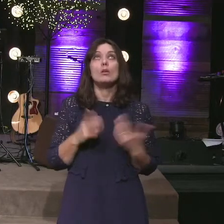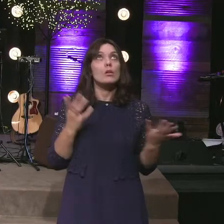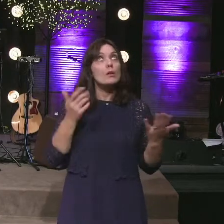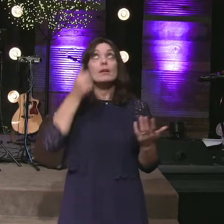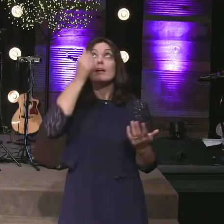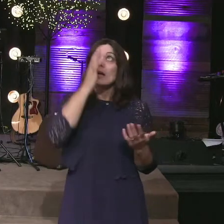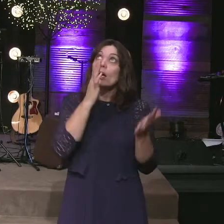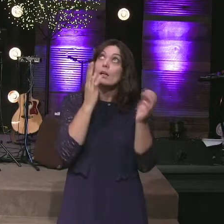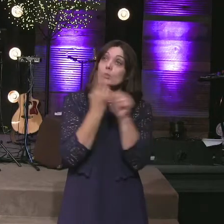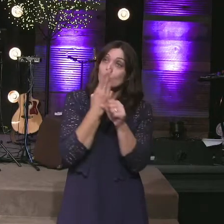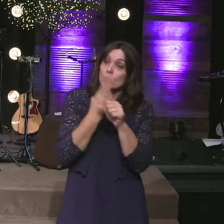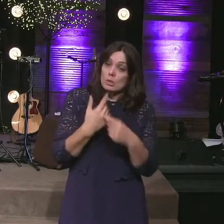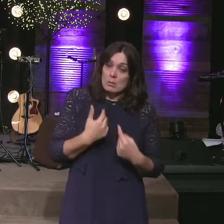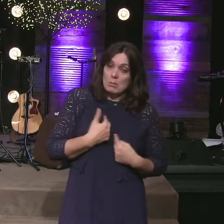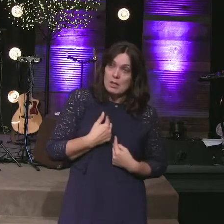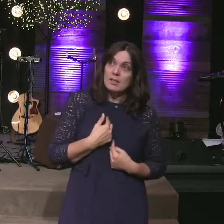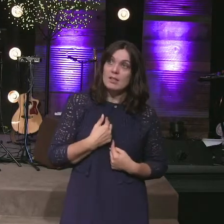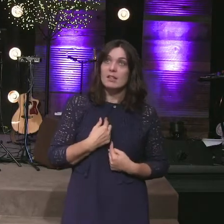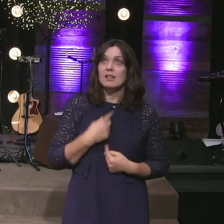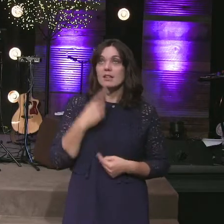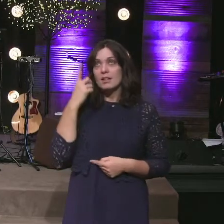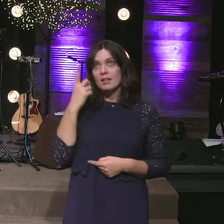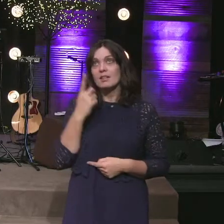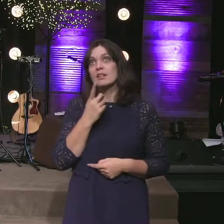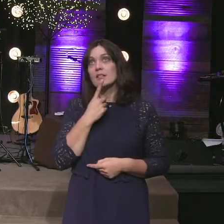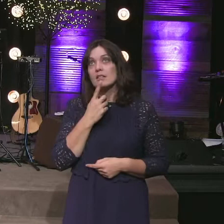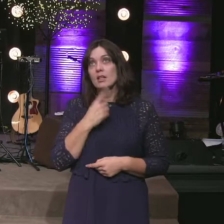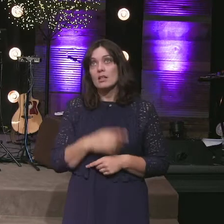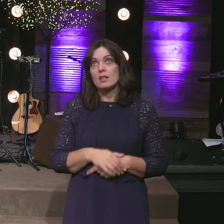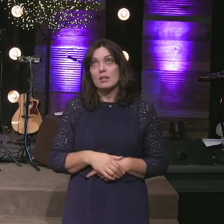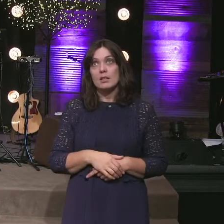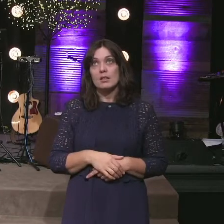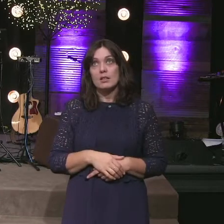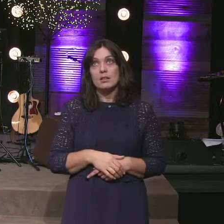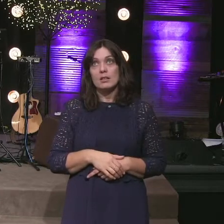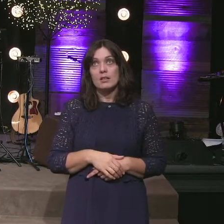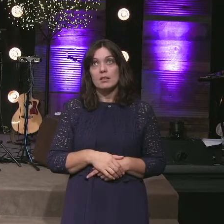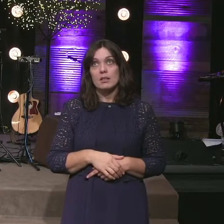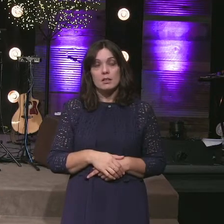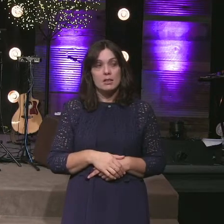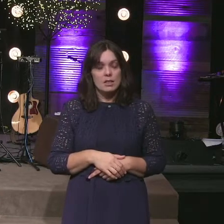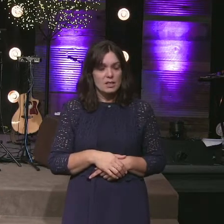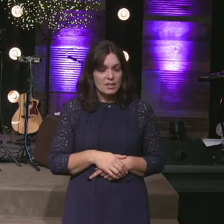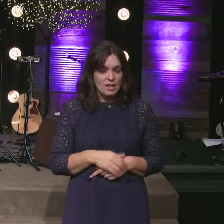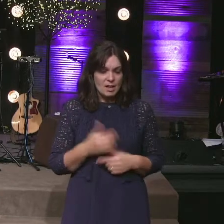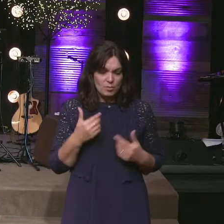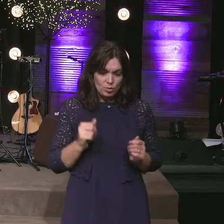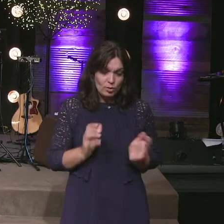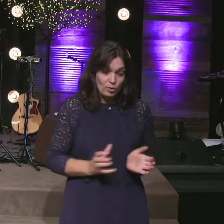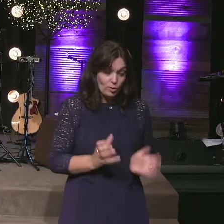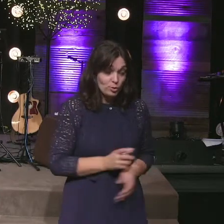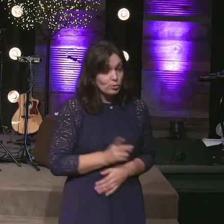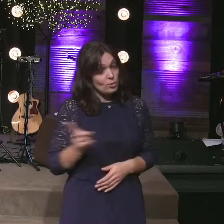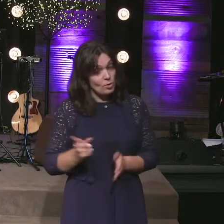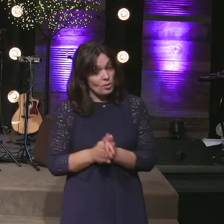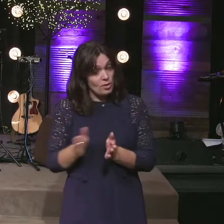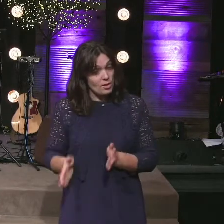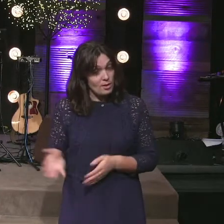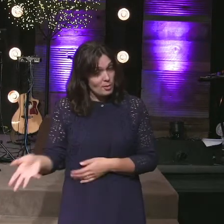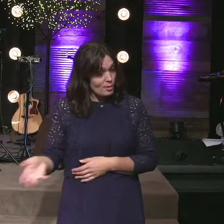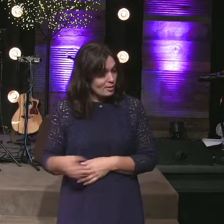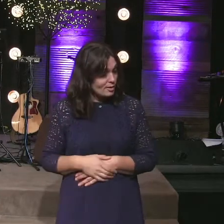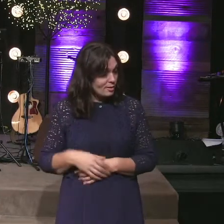me. And he said, by the Holy Spirit, I can't even get you to go to the neighbors.